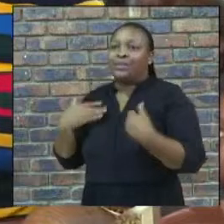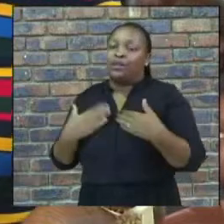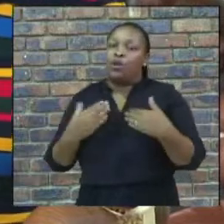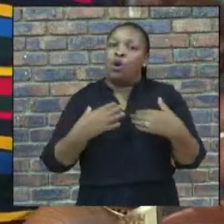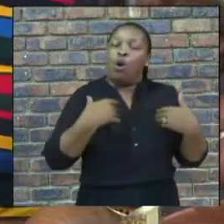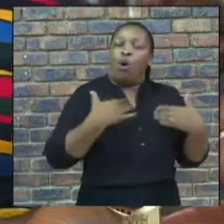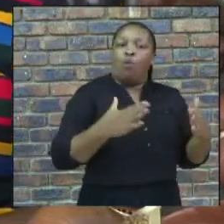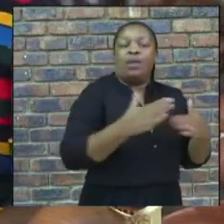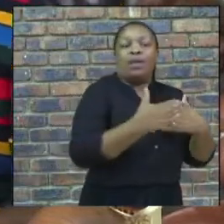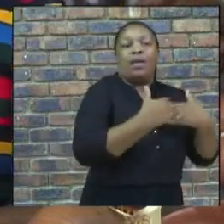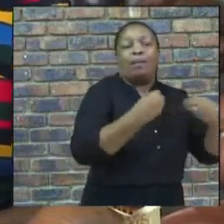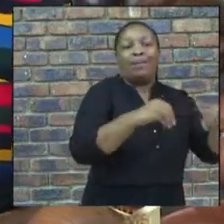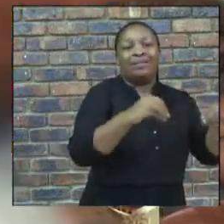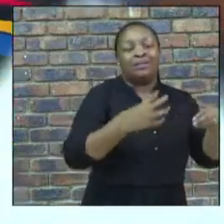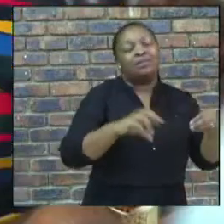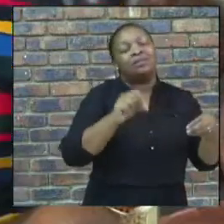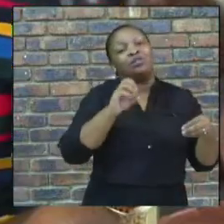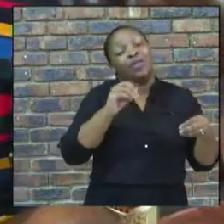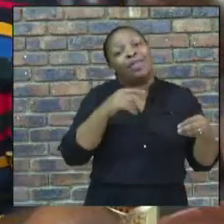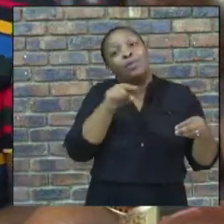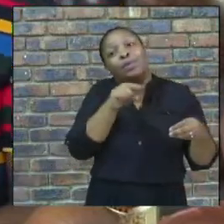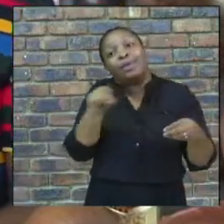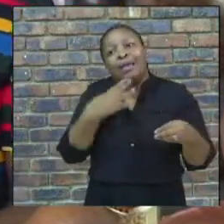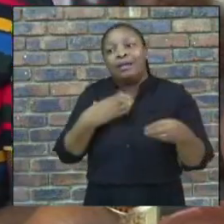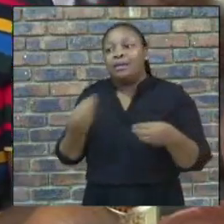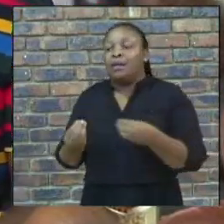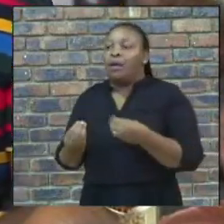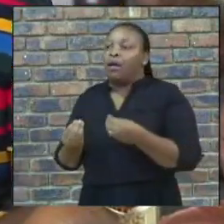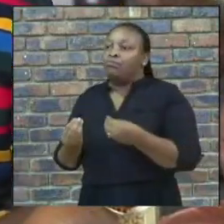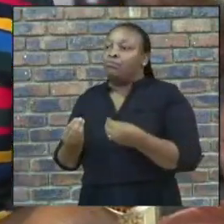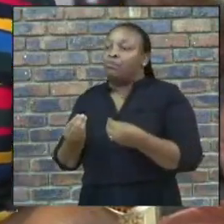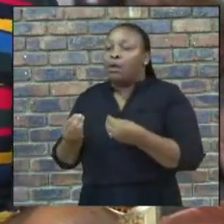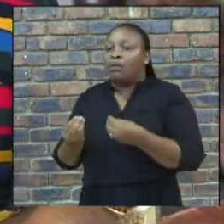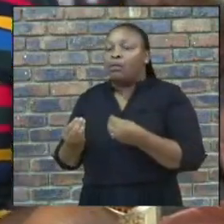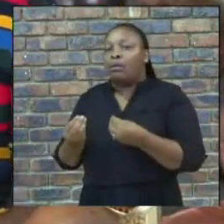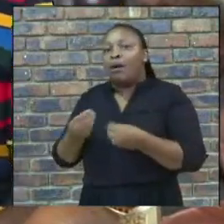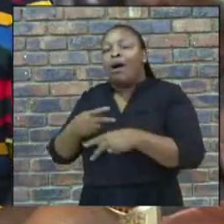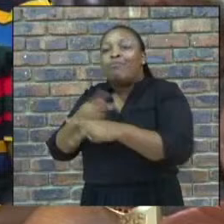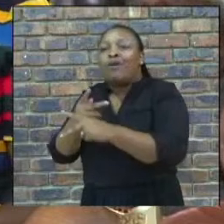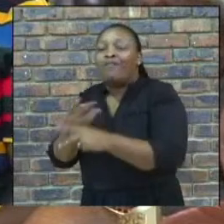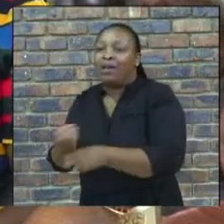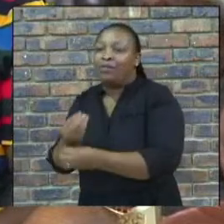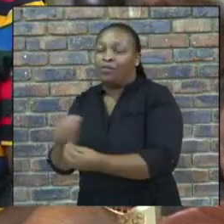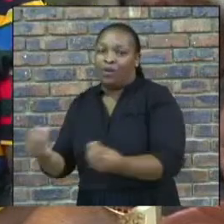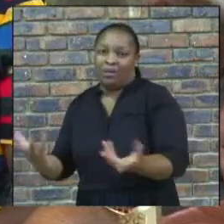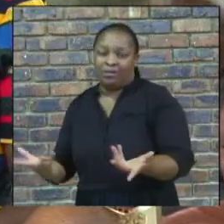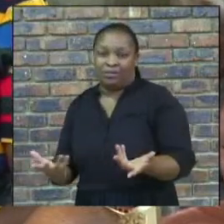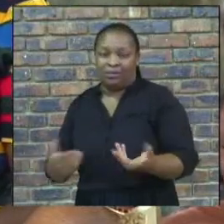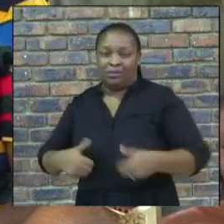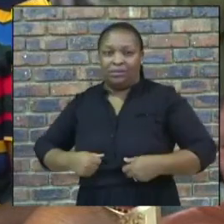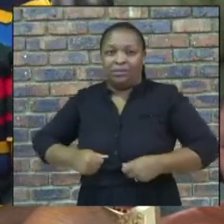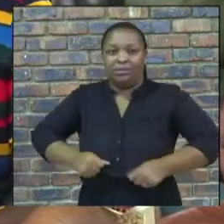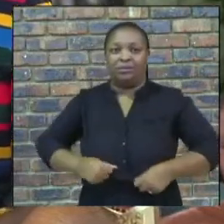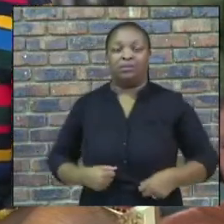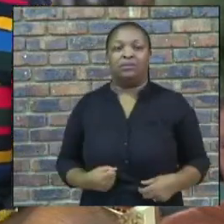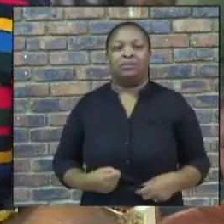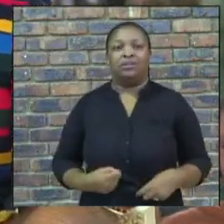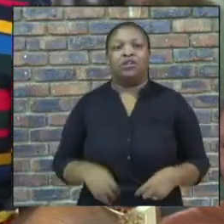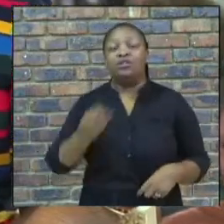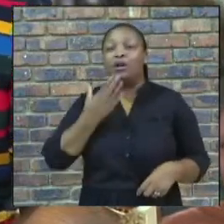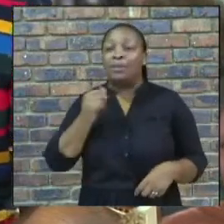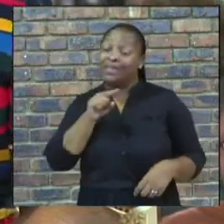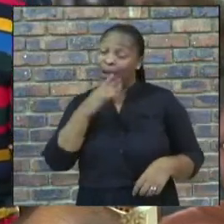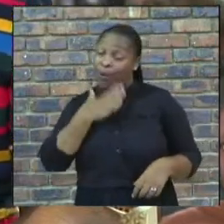know how you're going to protect that, because we might be gone and then they might be harassed and those things taken away from